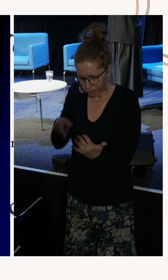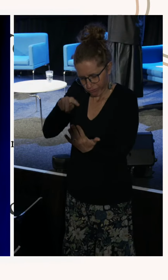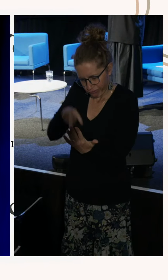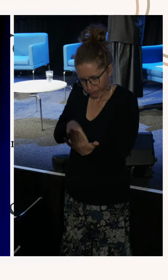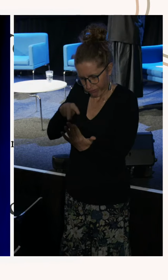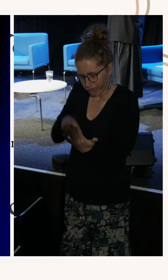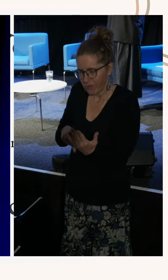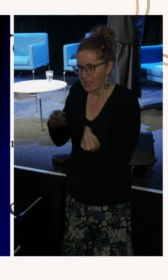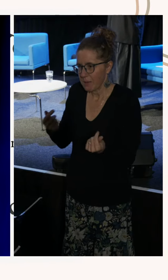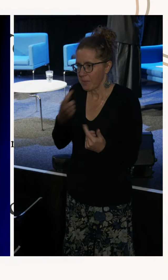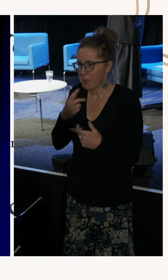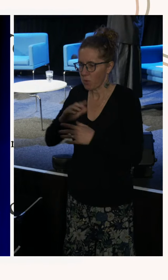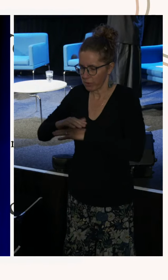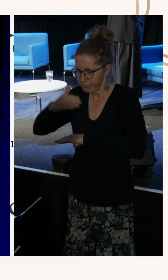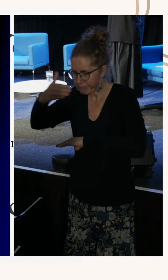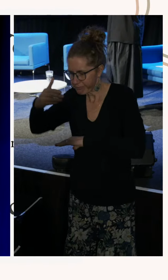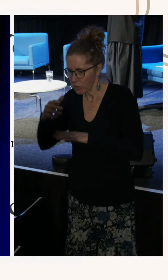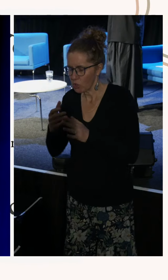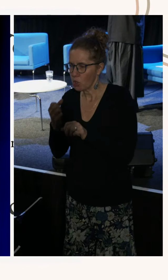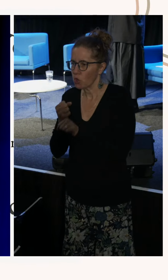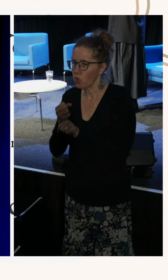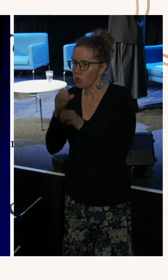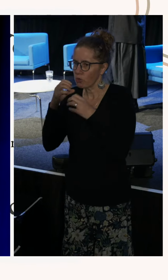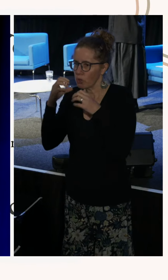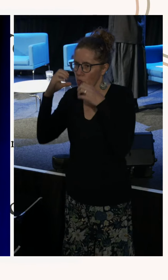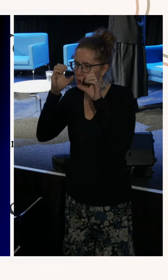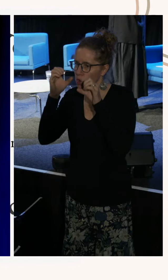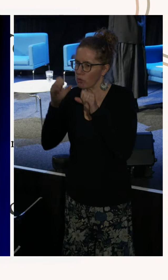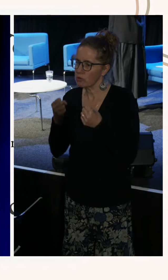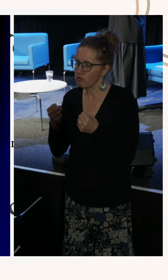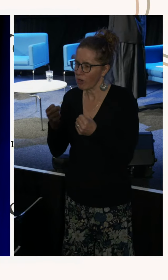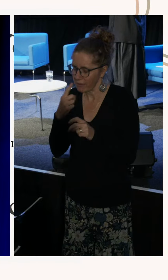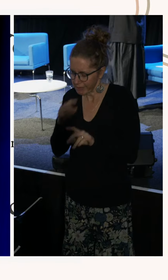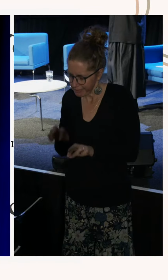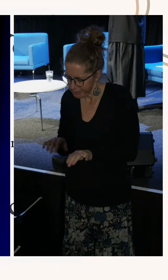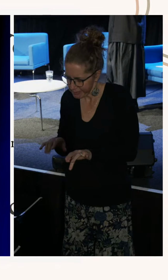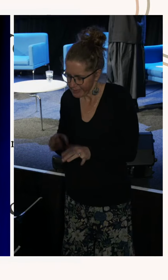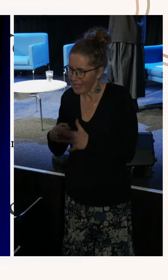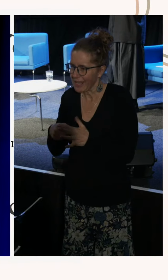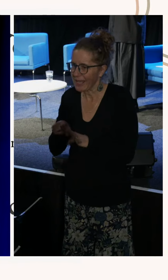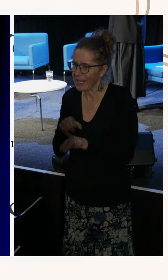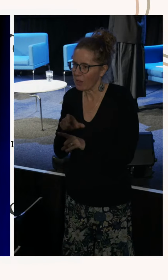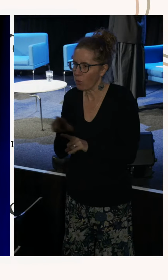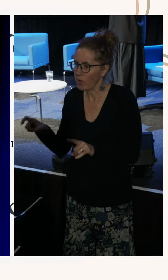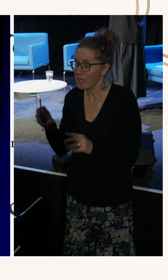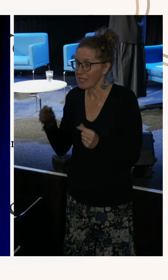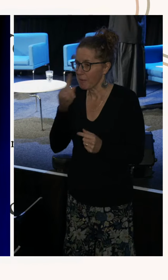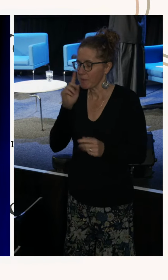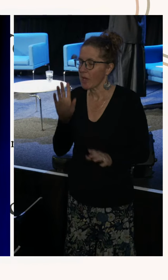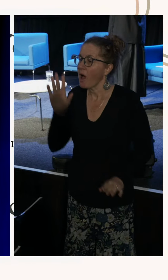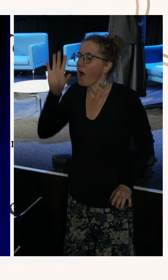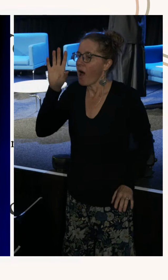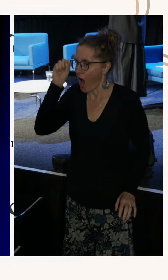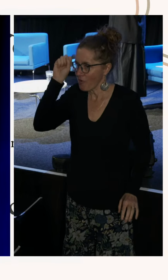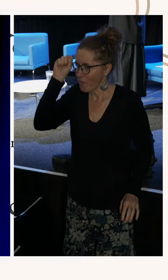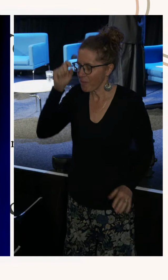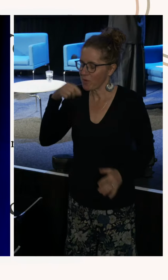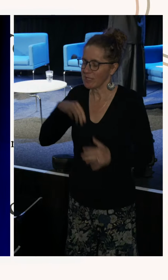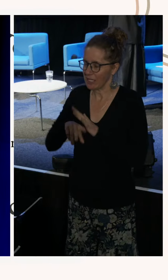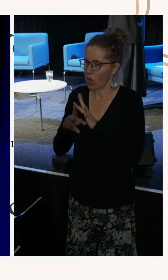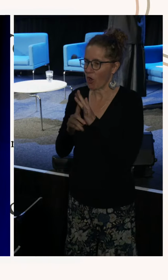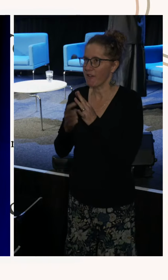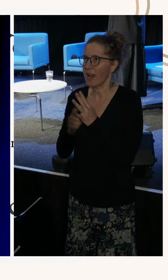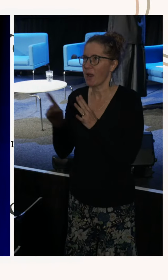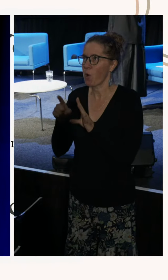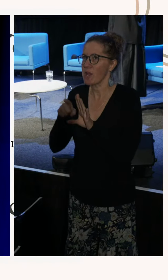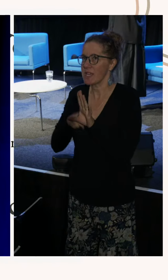just sit on the Google Drive and search keywords, and some people have just kind of already come to us and said, actually, no, I remember, it was a copy of Overland, it was published in